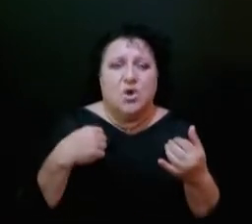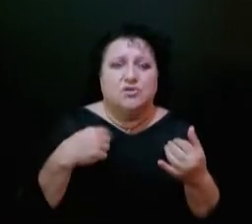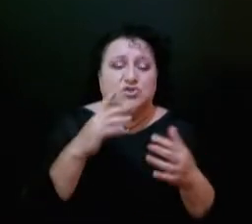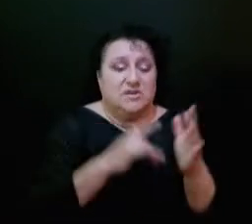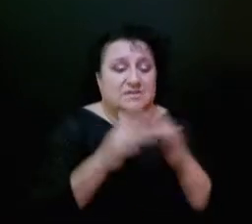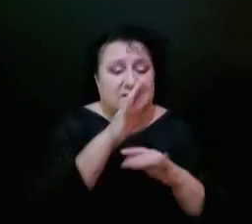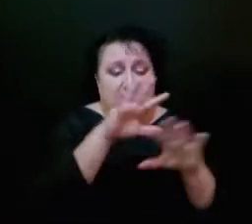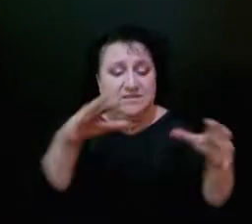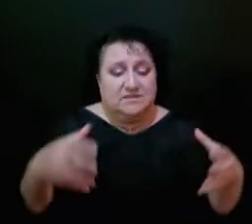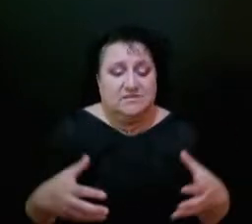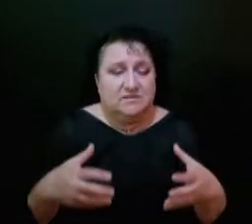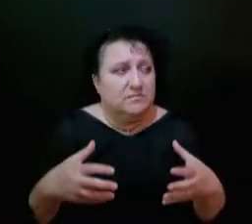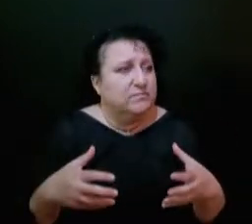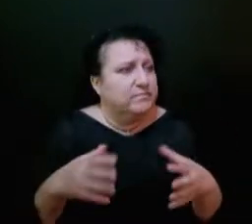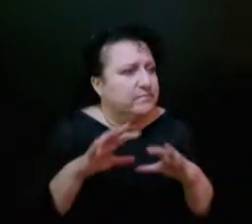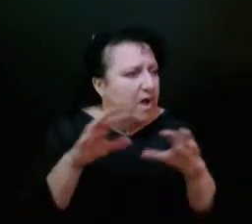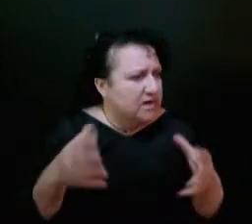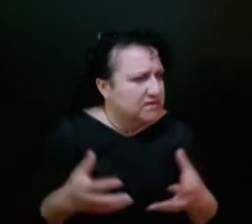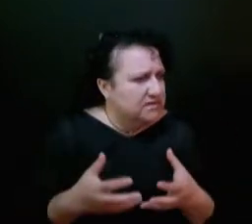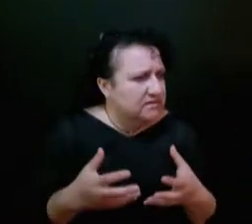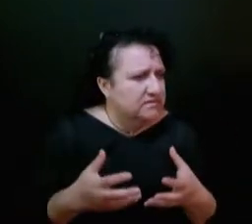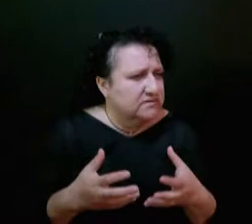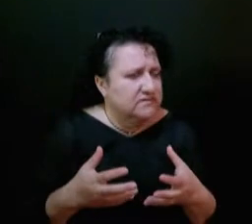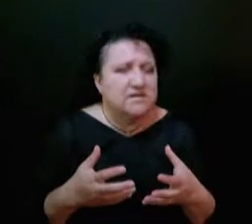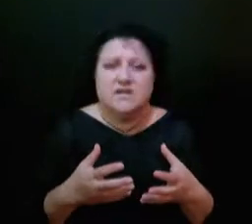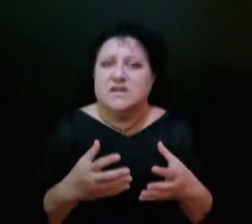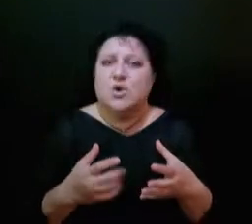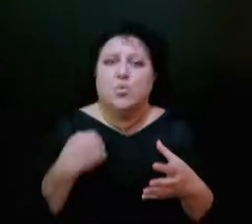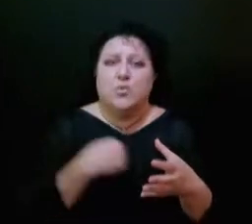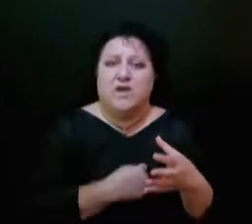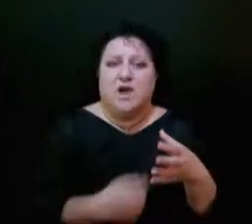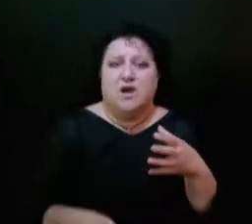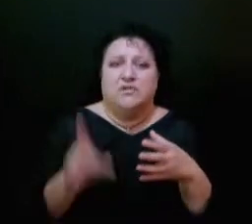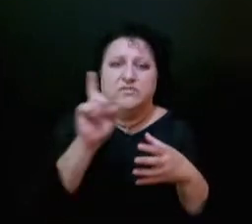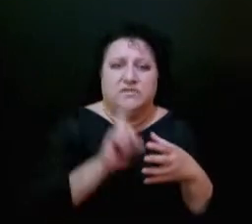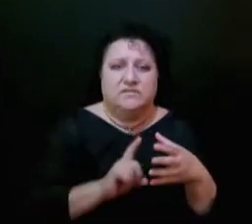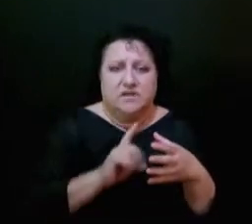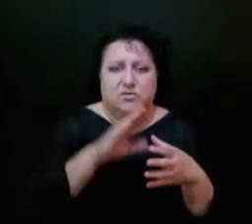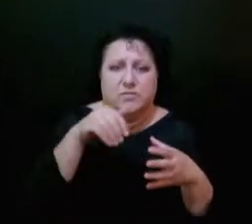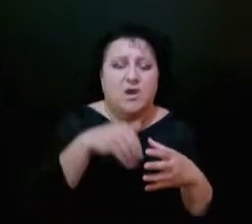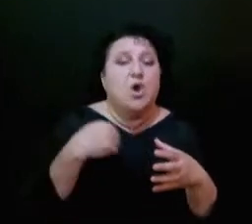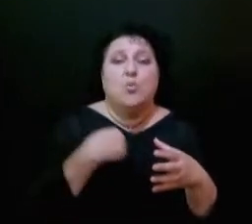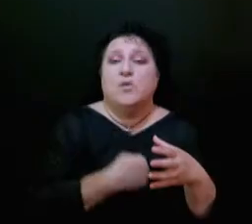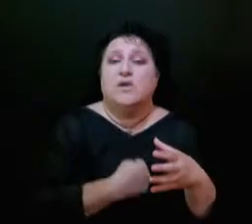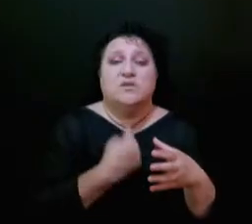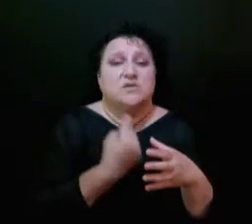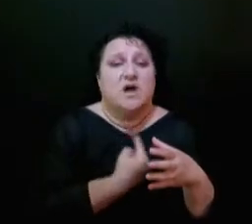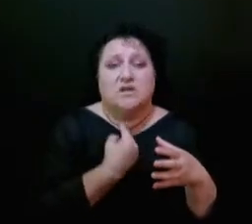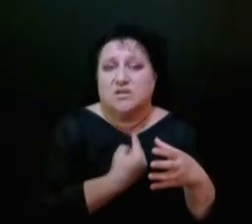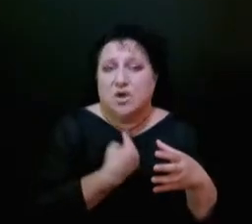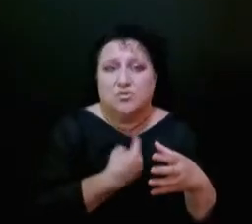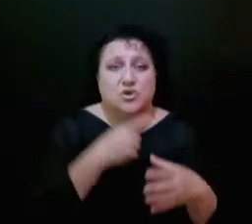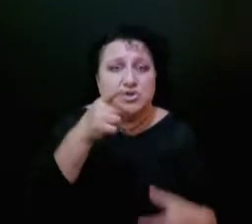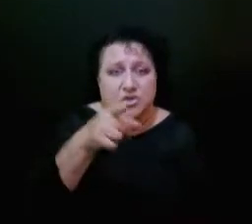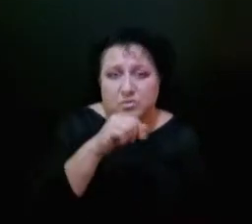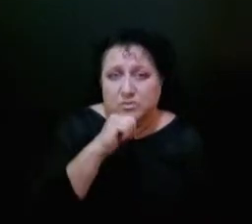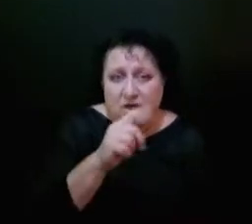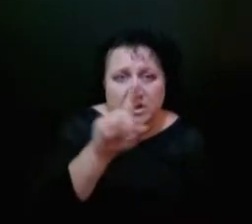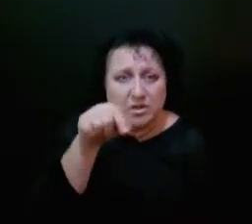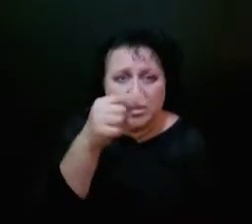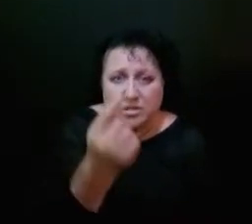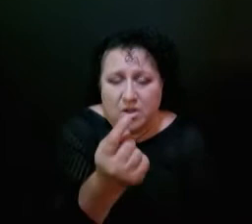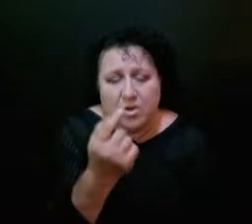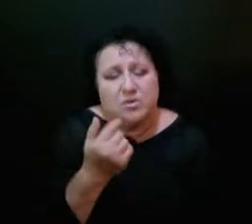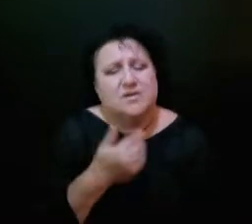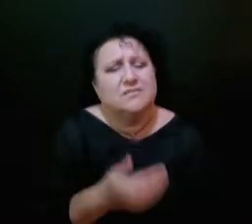of Jesus's body. We are not alone. You are not alone. No matter